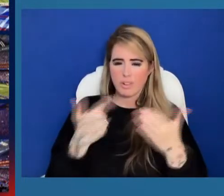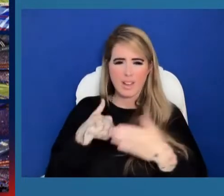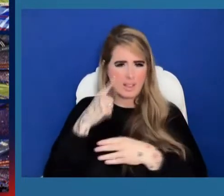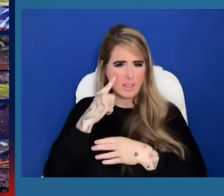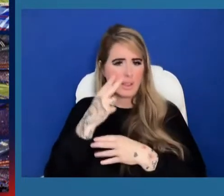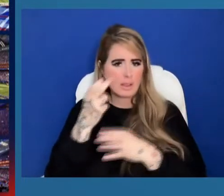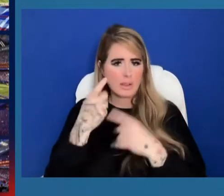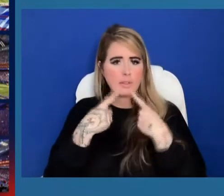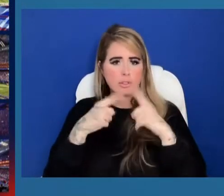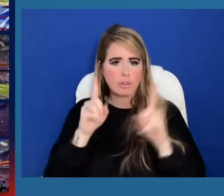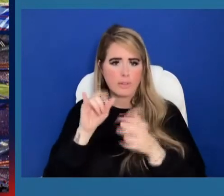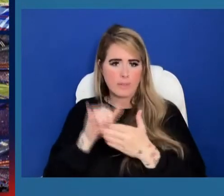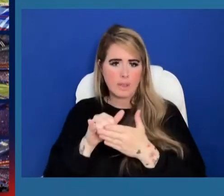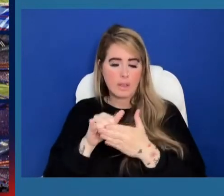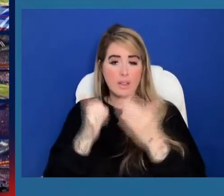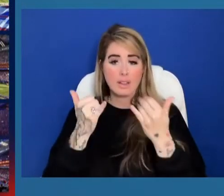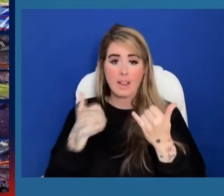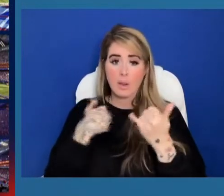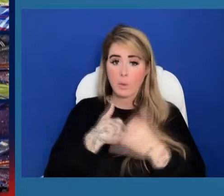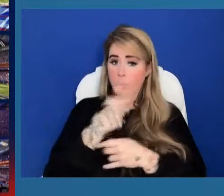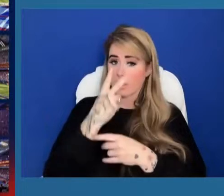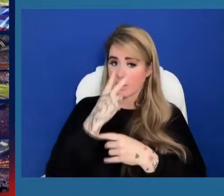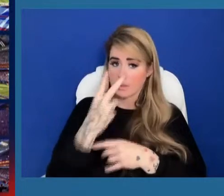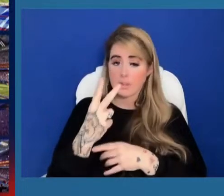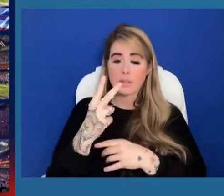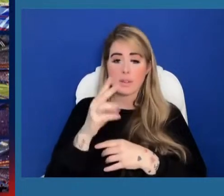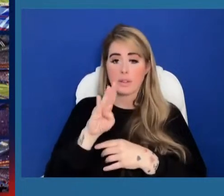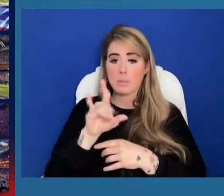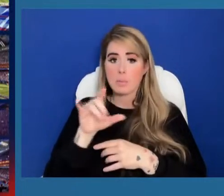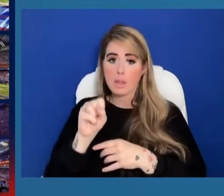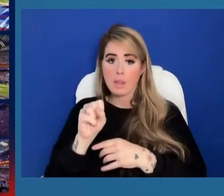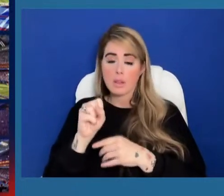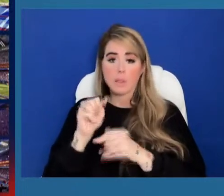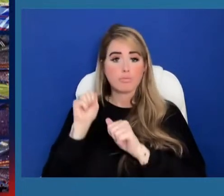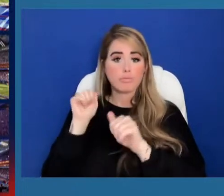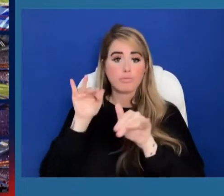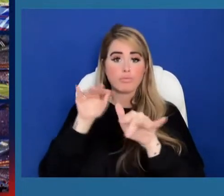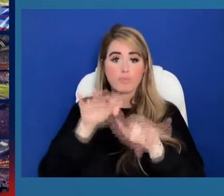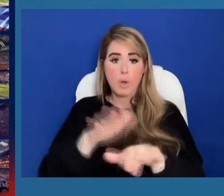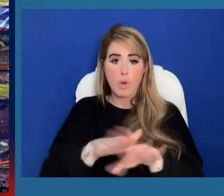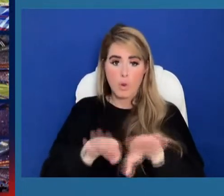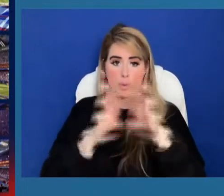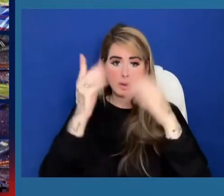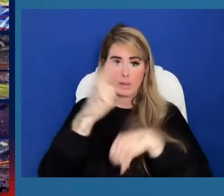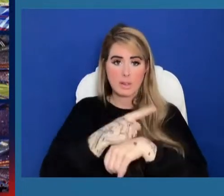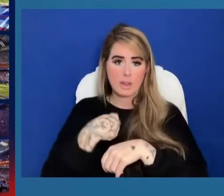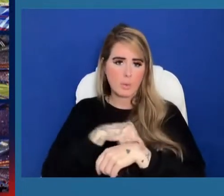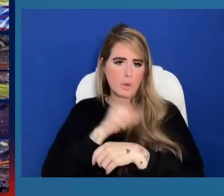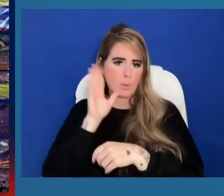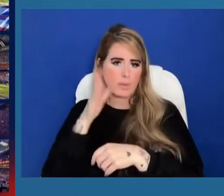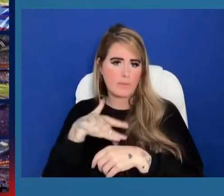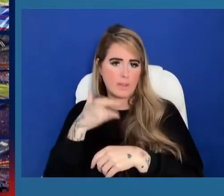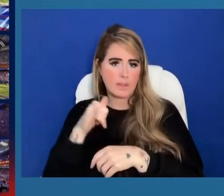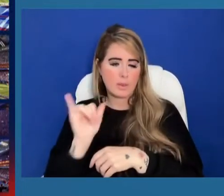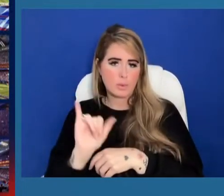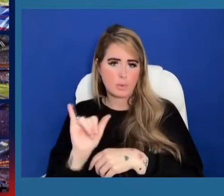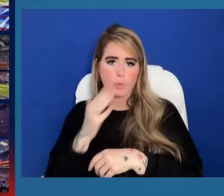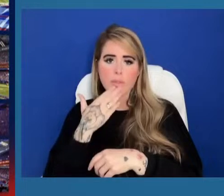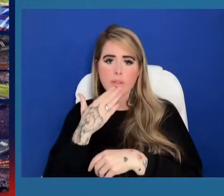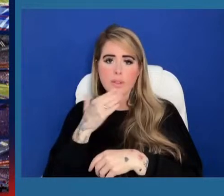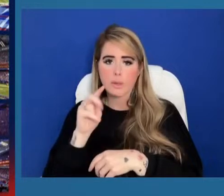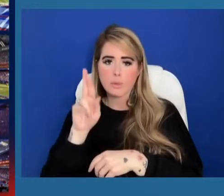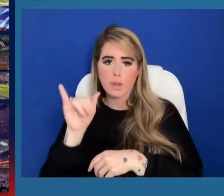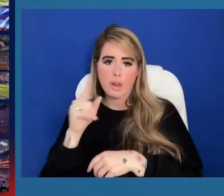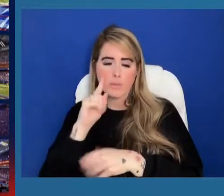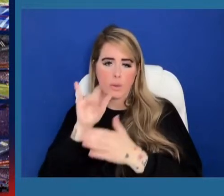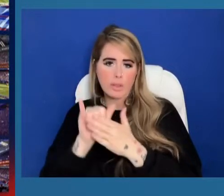that. And I think when we see those Buffalo Bills come out on opening day, we'll all feel that even more. So, Terry, thank you for that